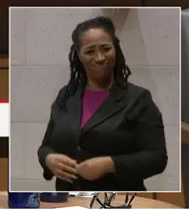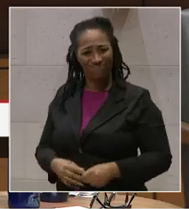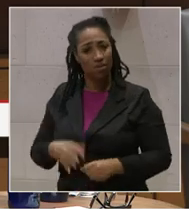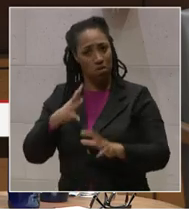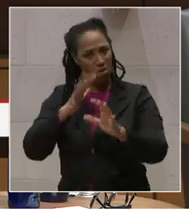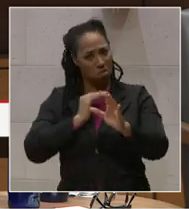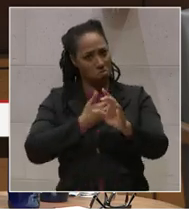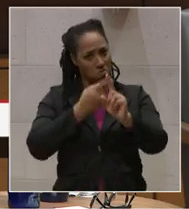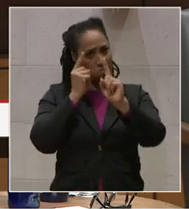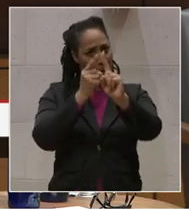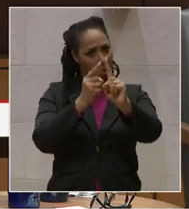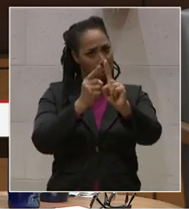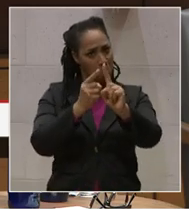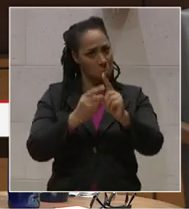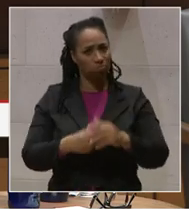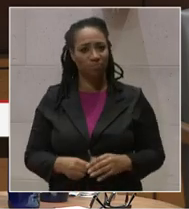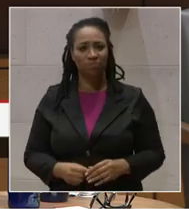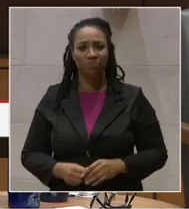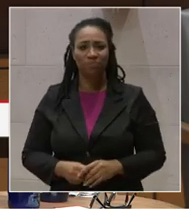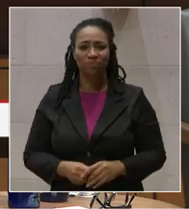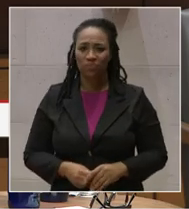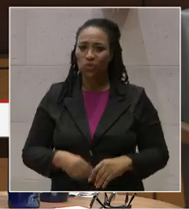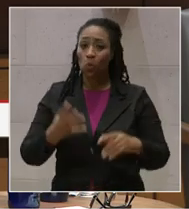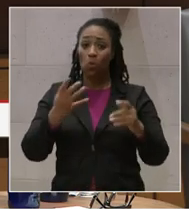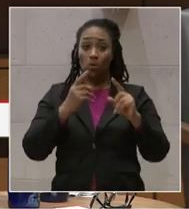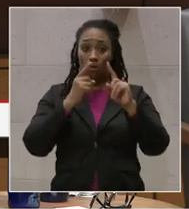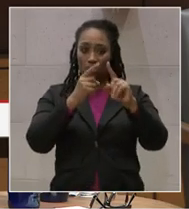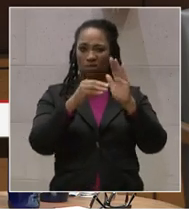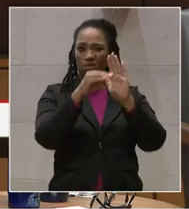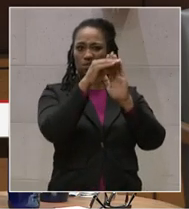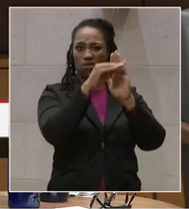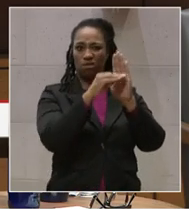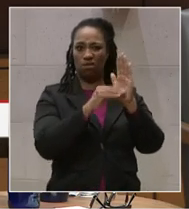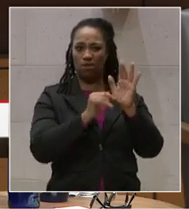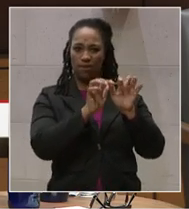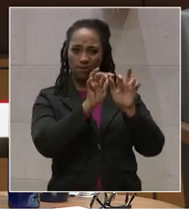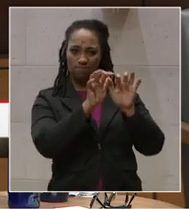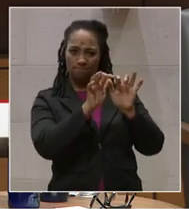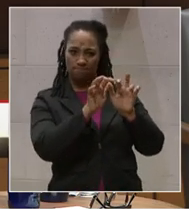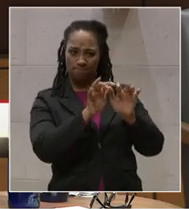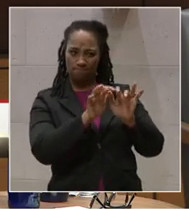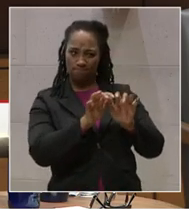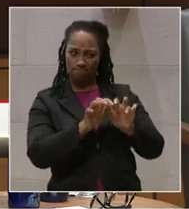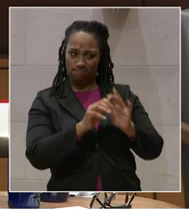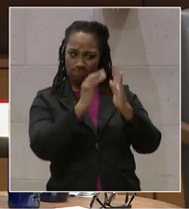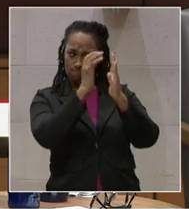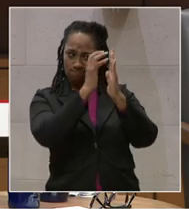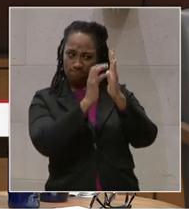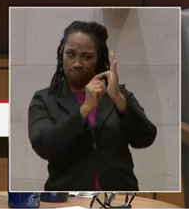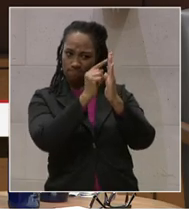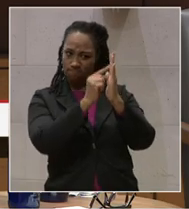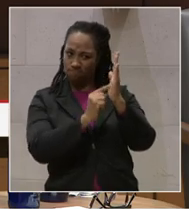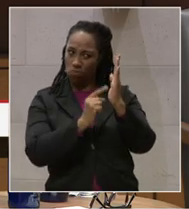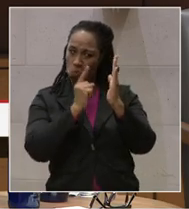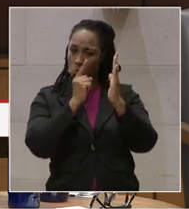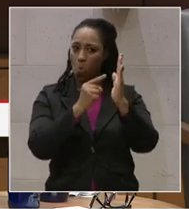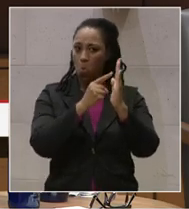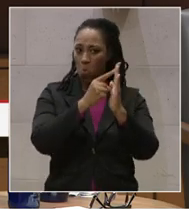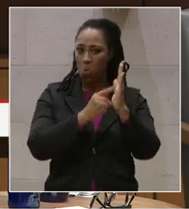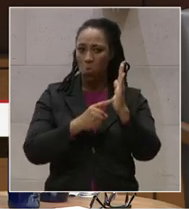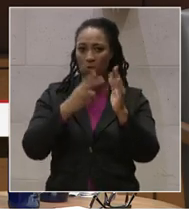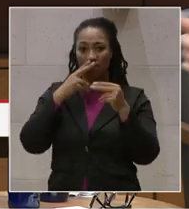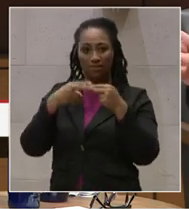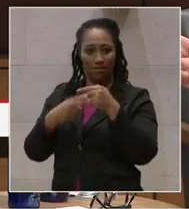in the city. And so that's what's represented here in the maps that are